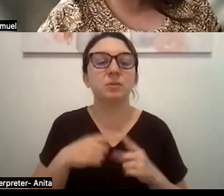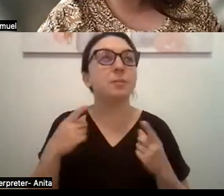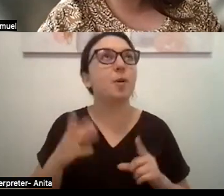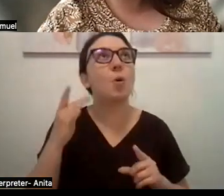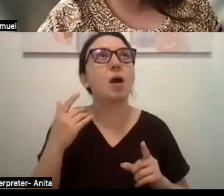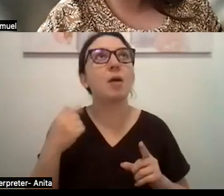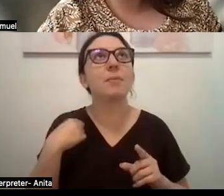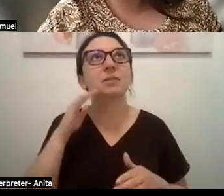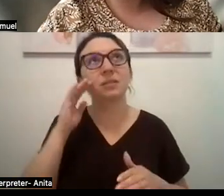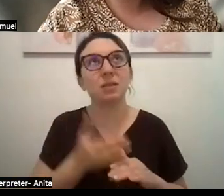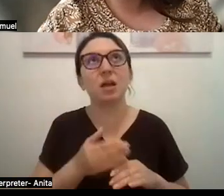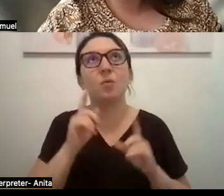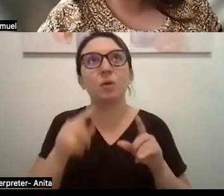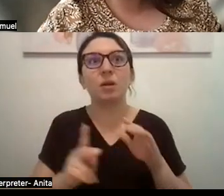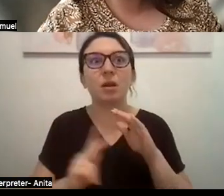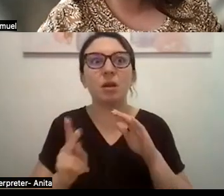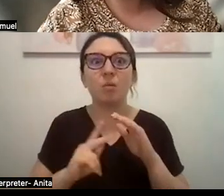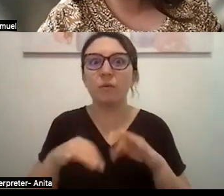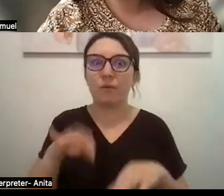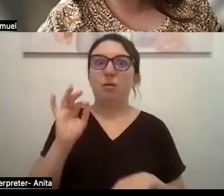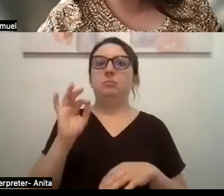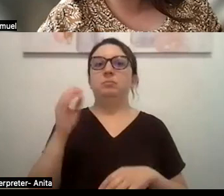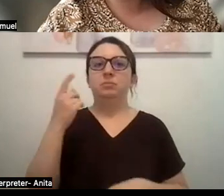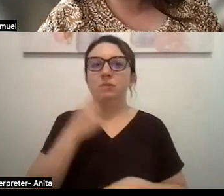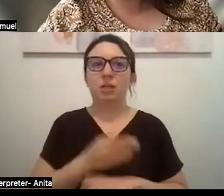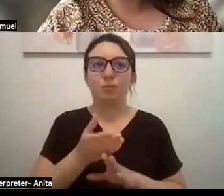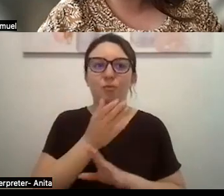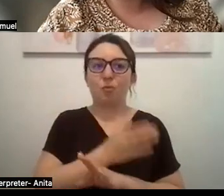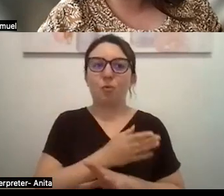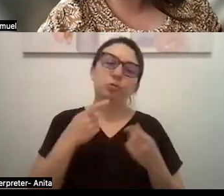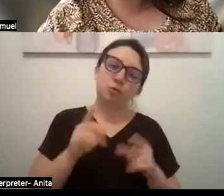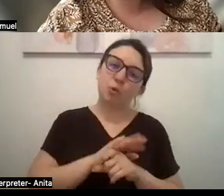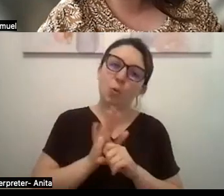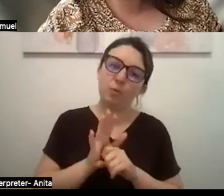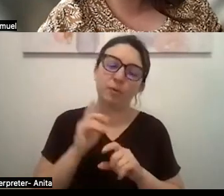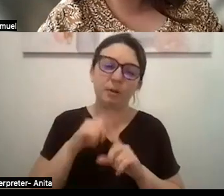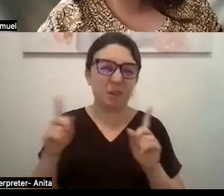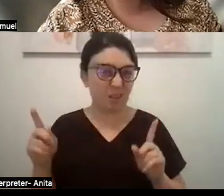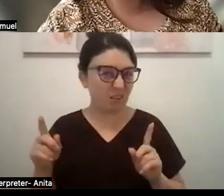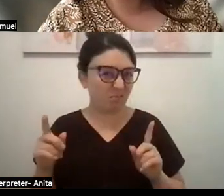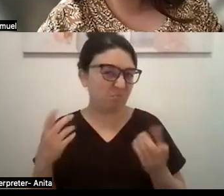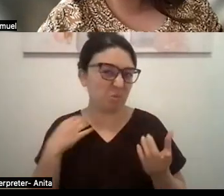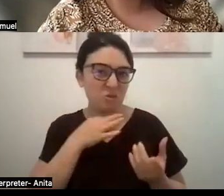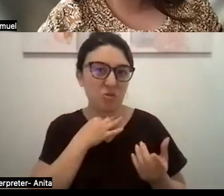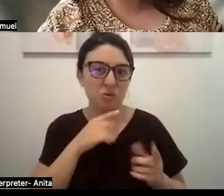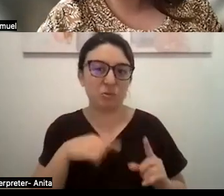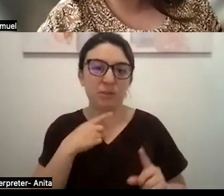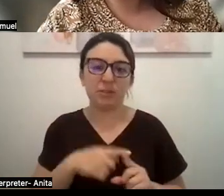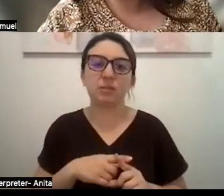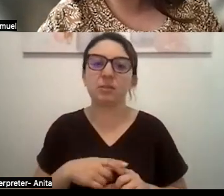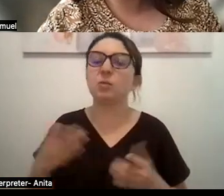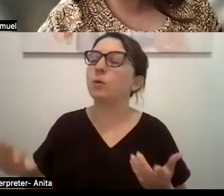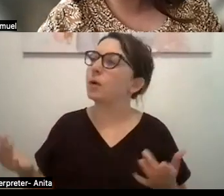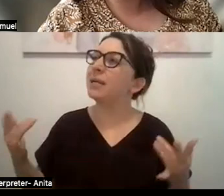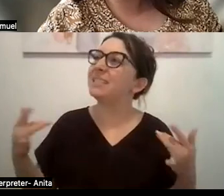to kindergarten, we found out the day before kindergarten started, but that was also during COVID. So that was kind of. That is typically